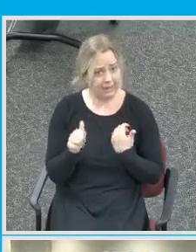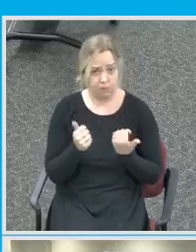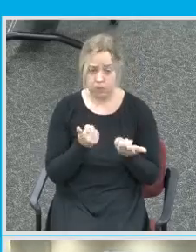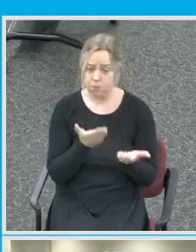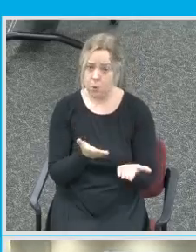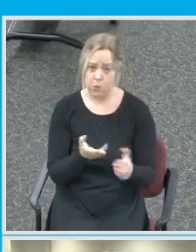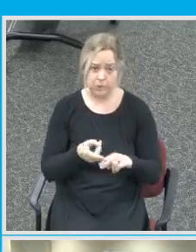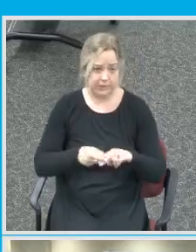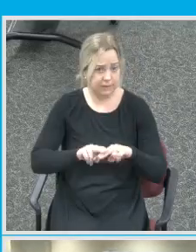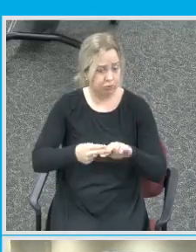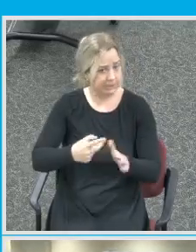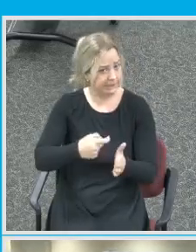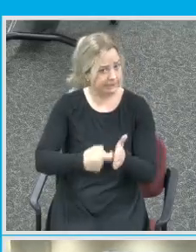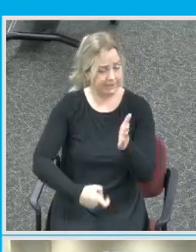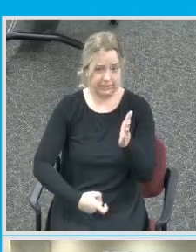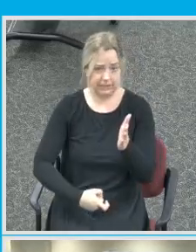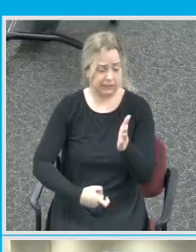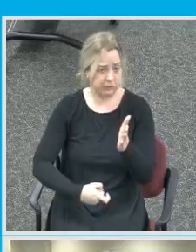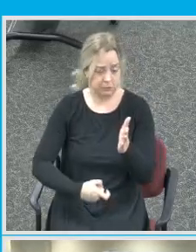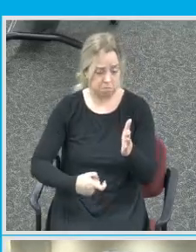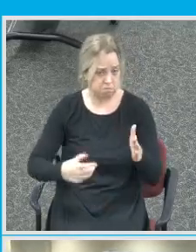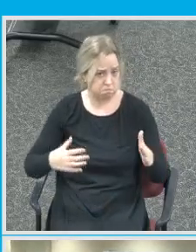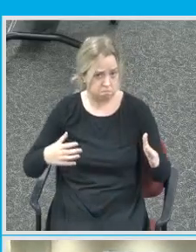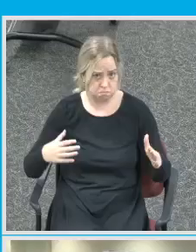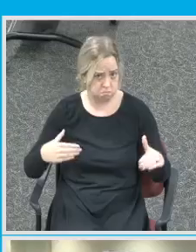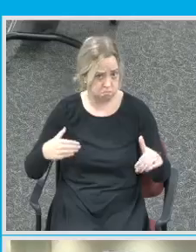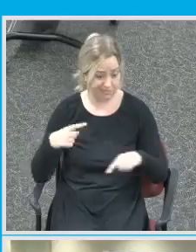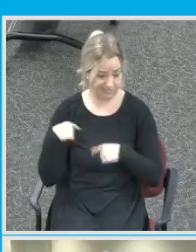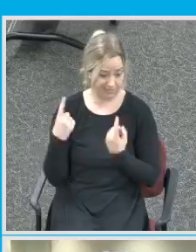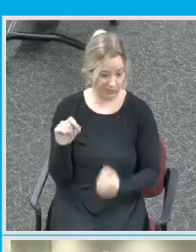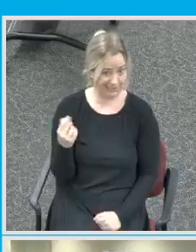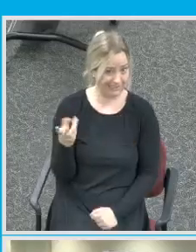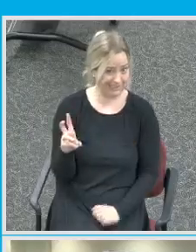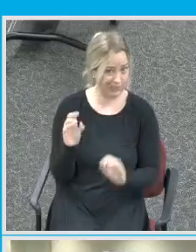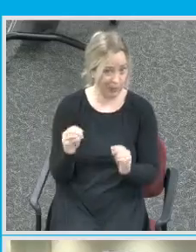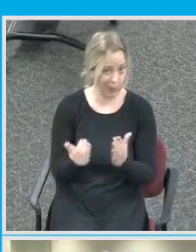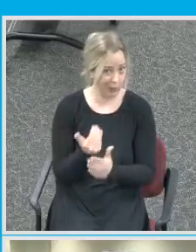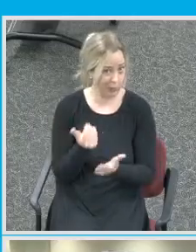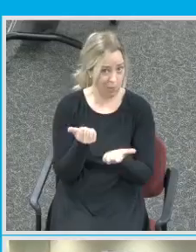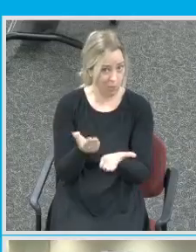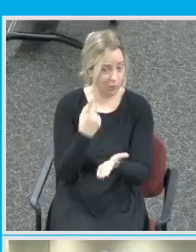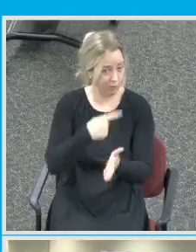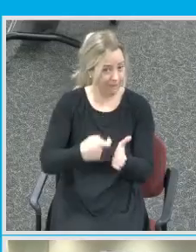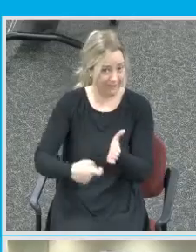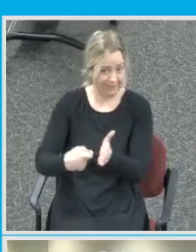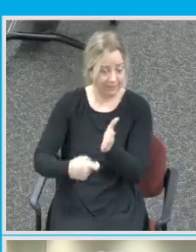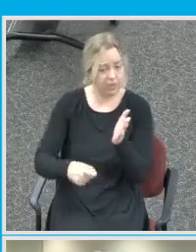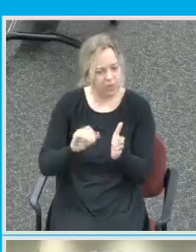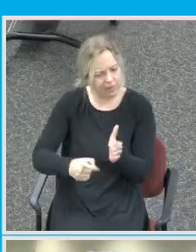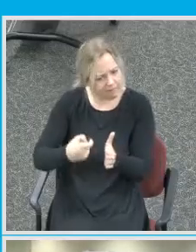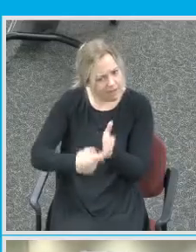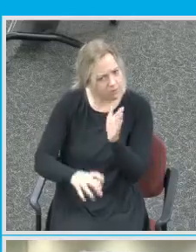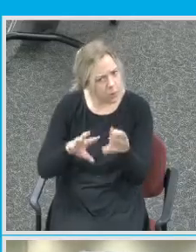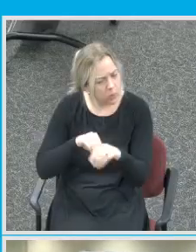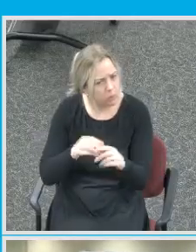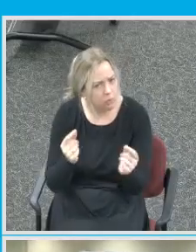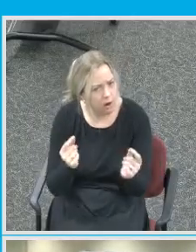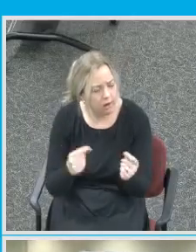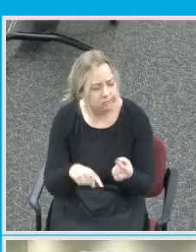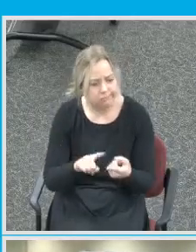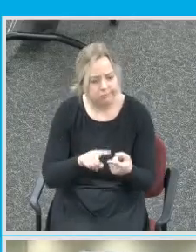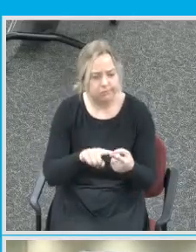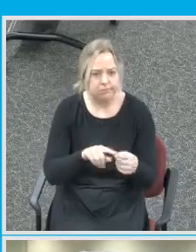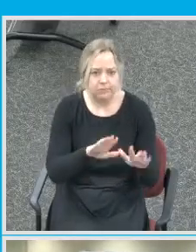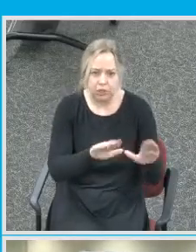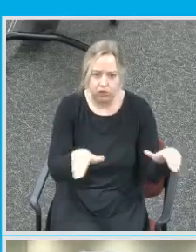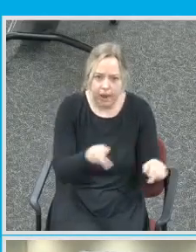increases to fees coming before the Board of Health since 2016. And those fees involve looking at